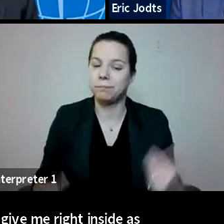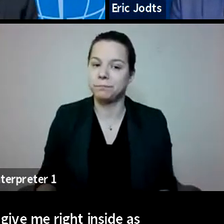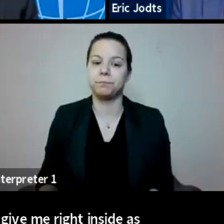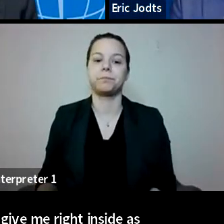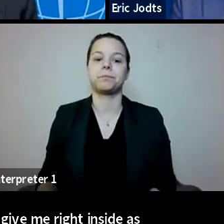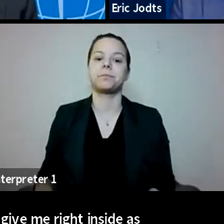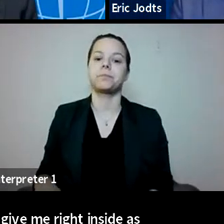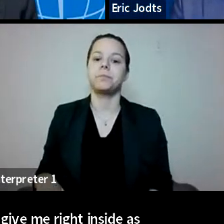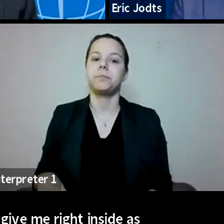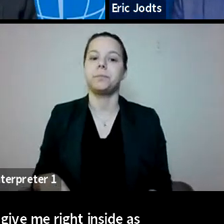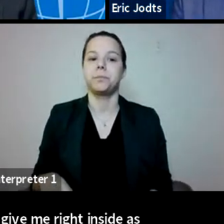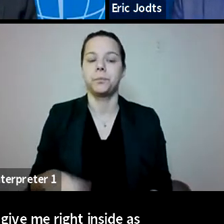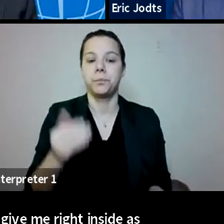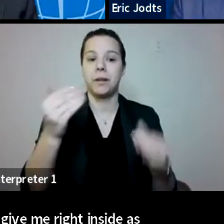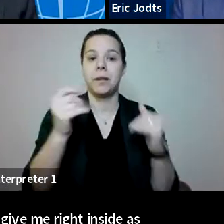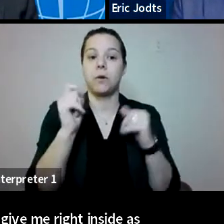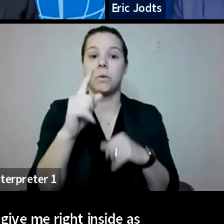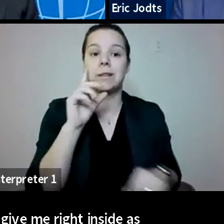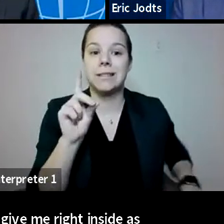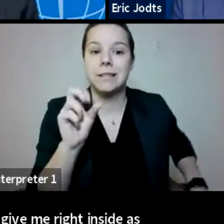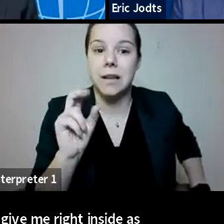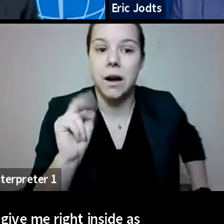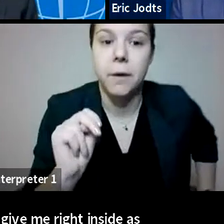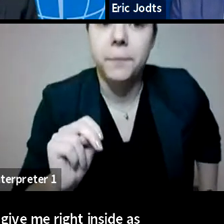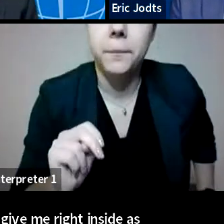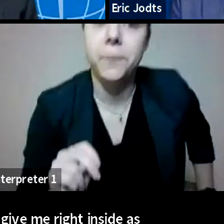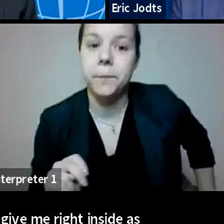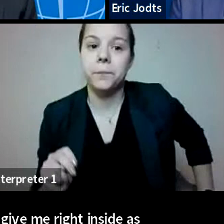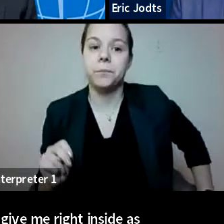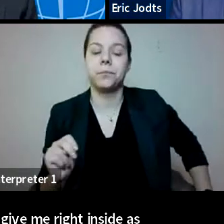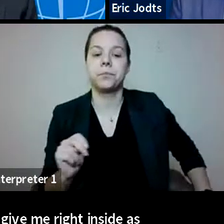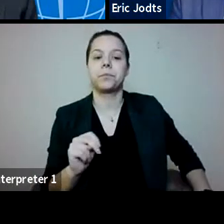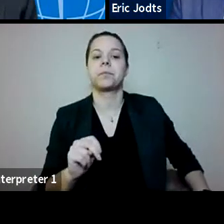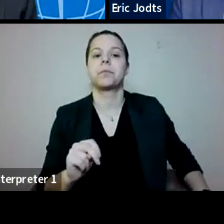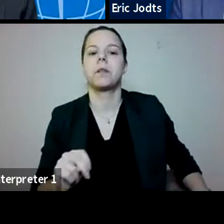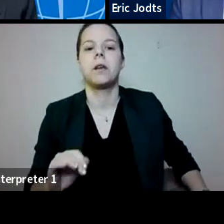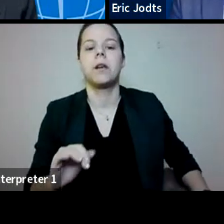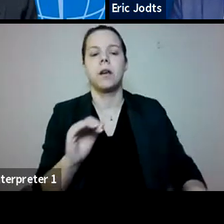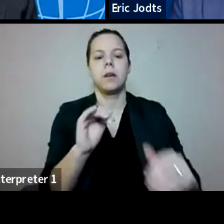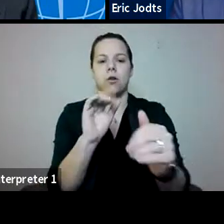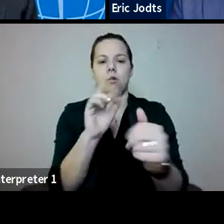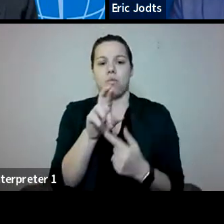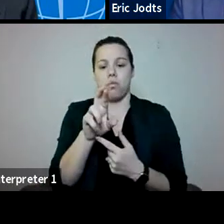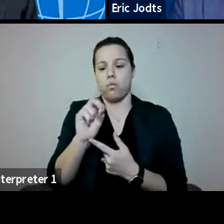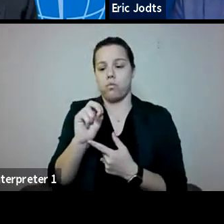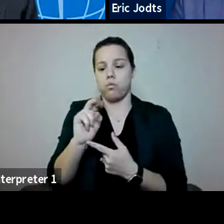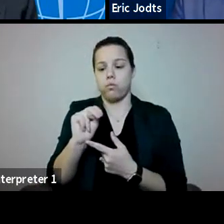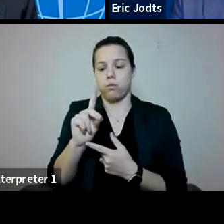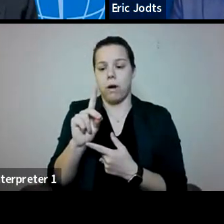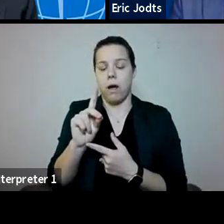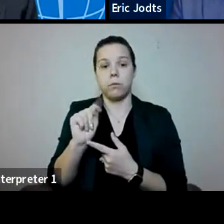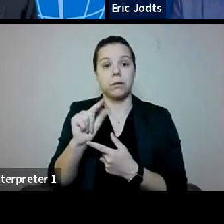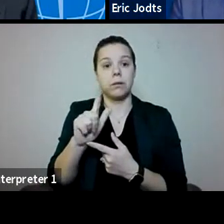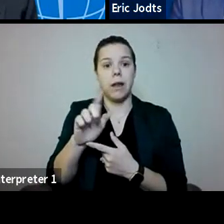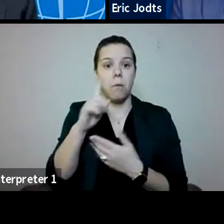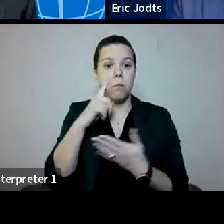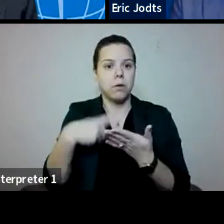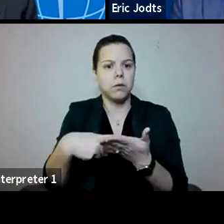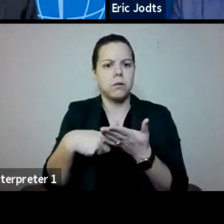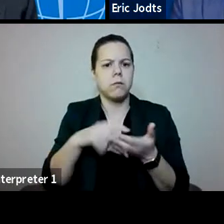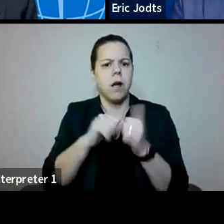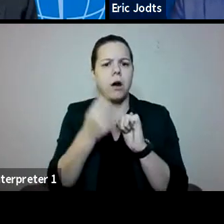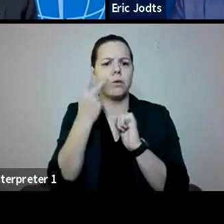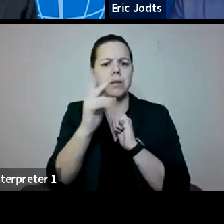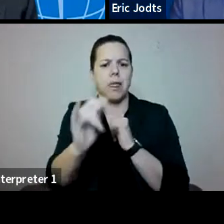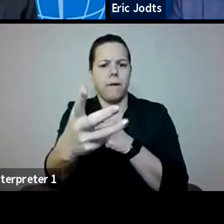Don, this next one's for you. How do you see roundtables getting involved, and does that